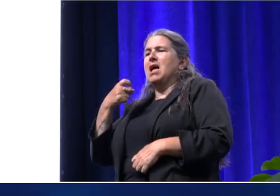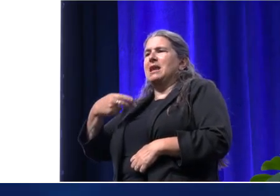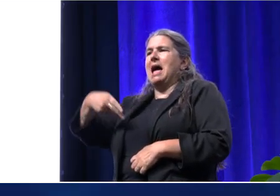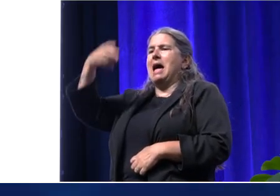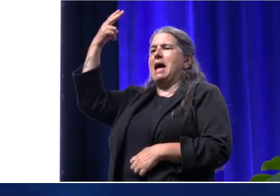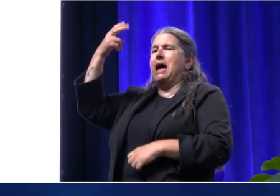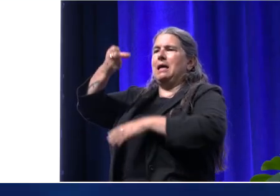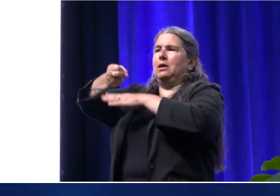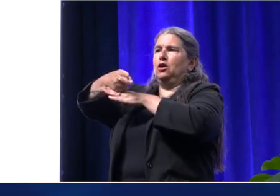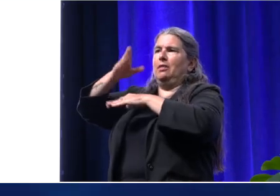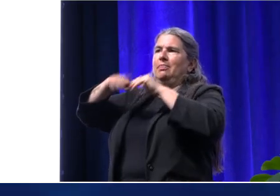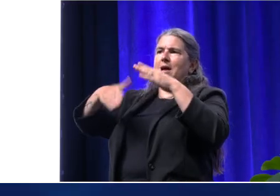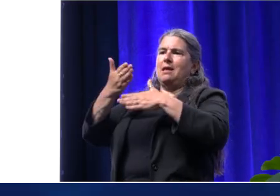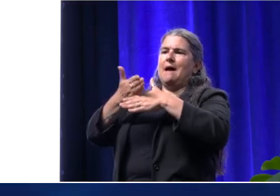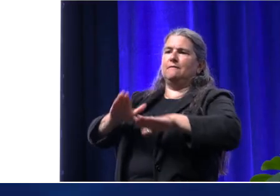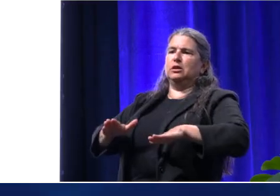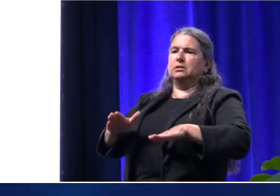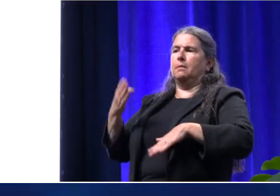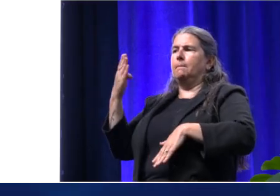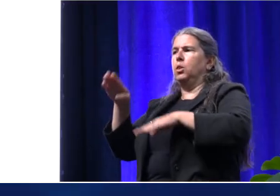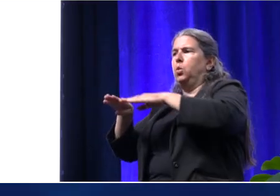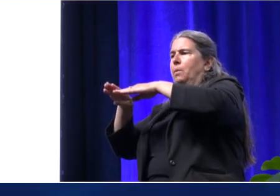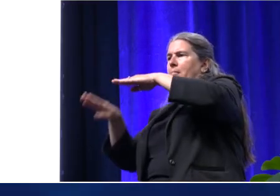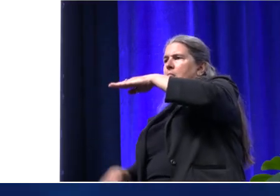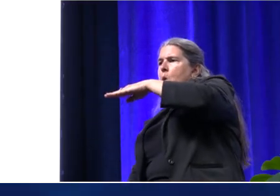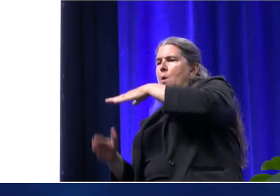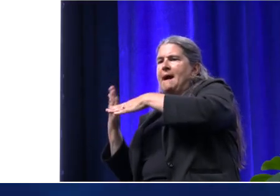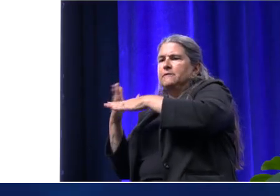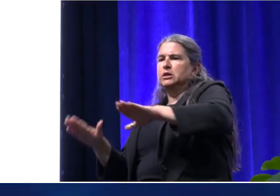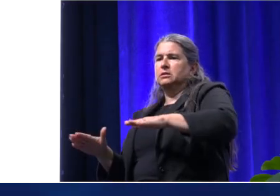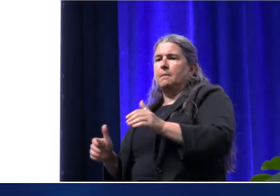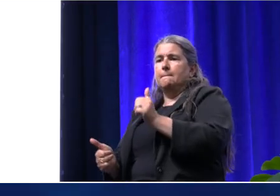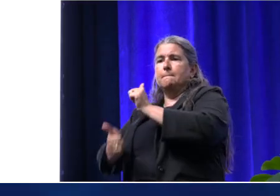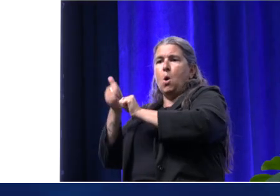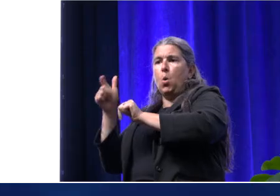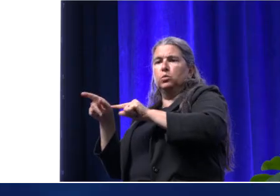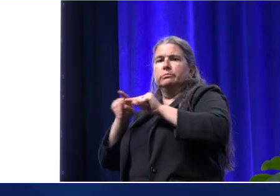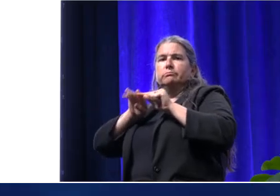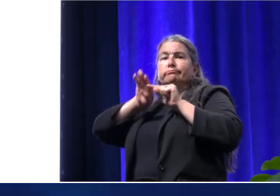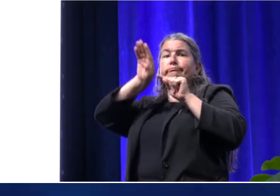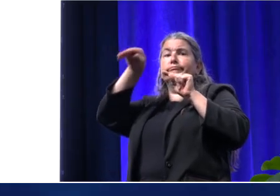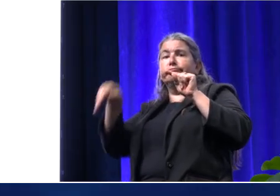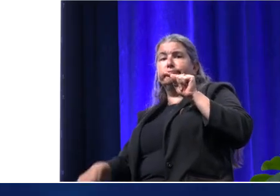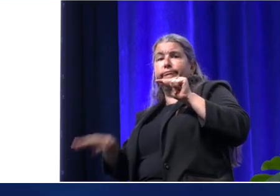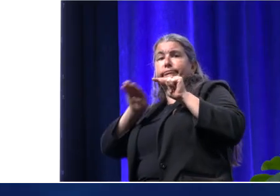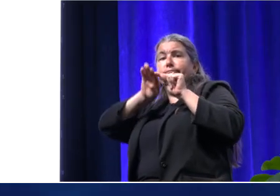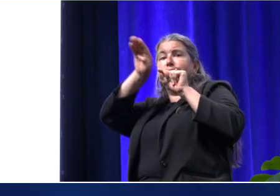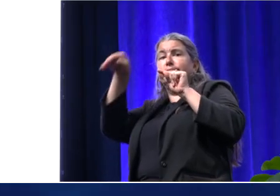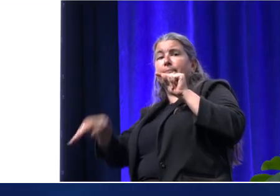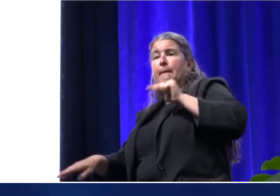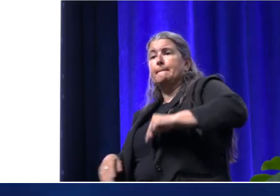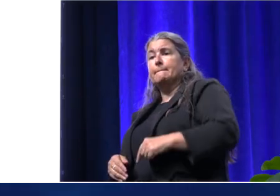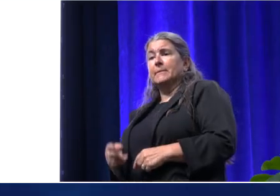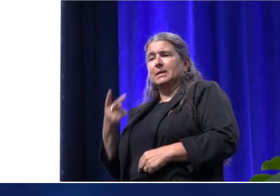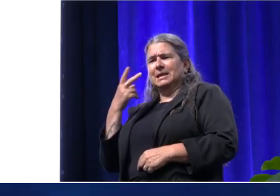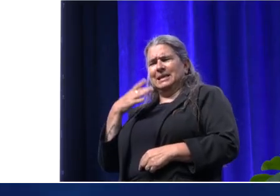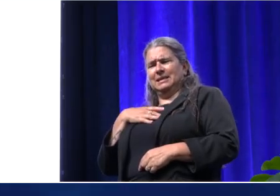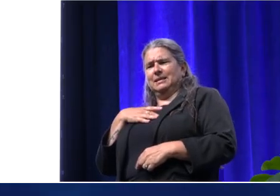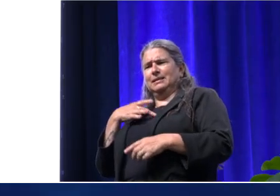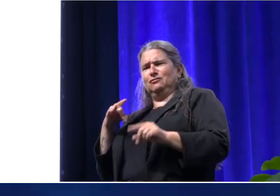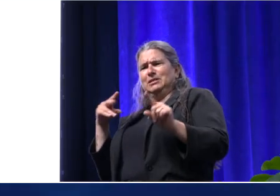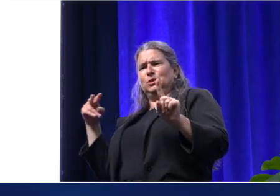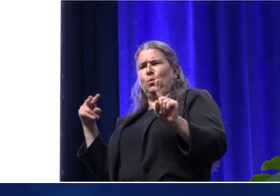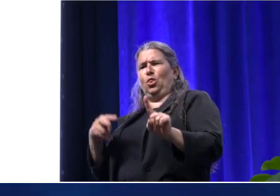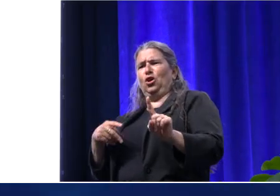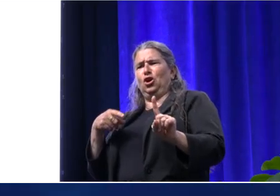and most of these states are now in decline. So one peak up and down, all right? What is interesting, though, is that there's a lot